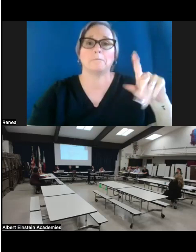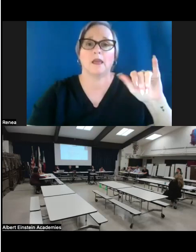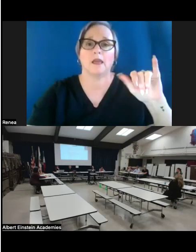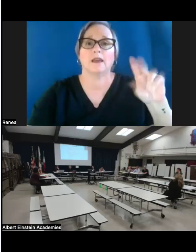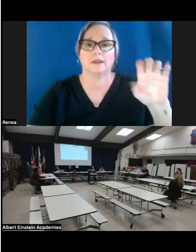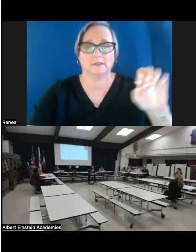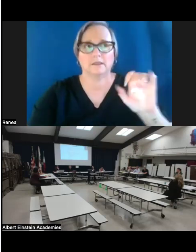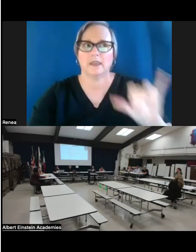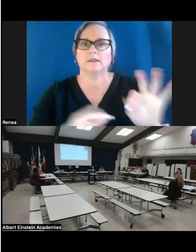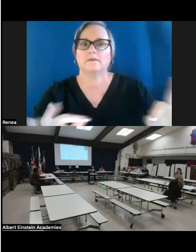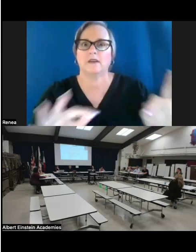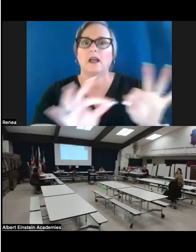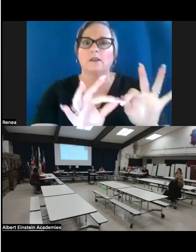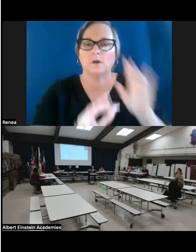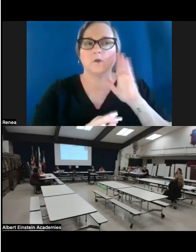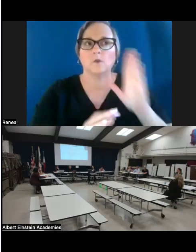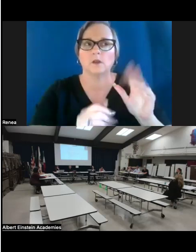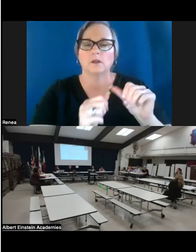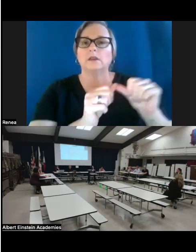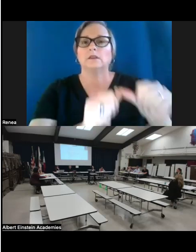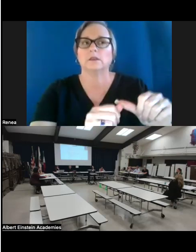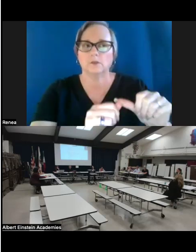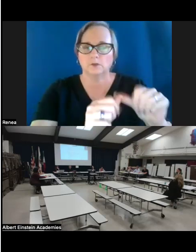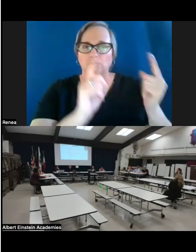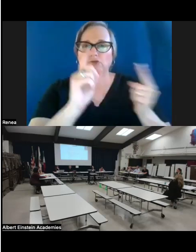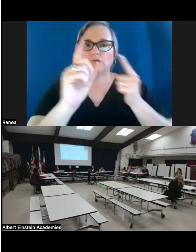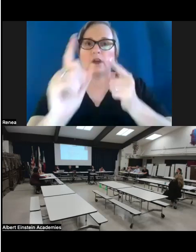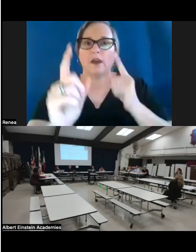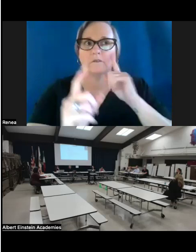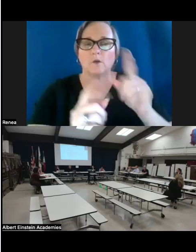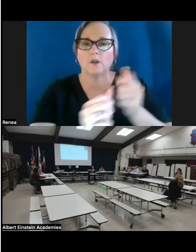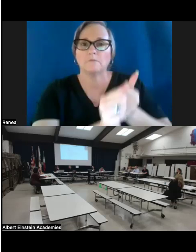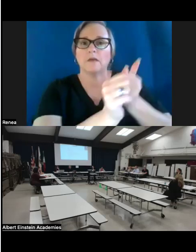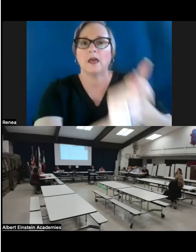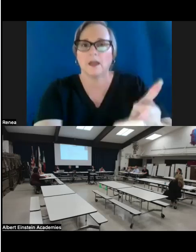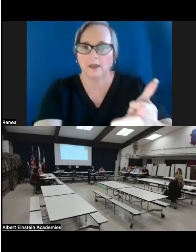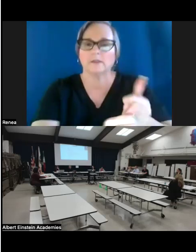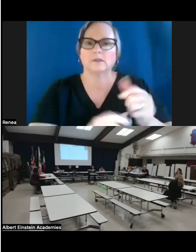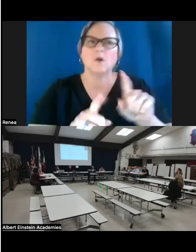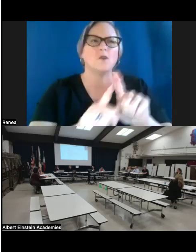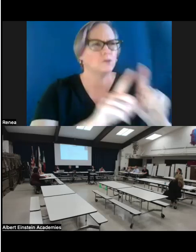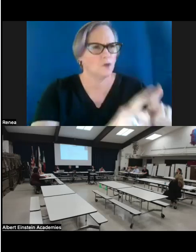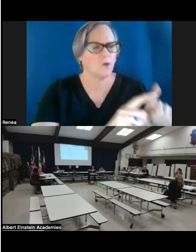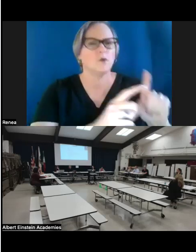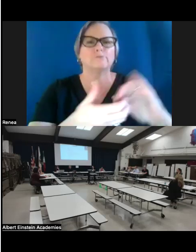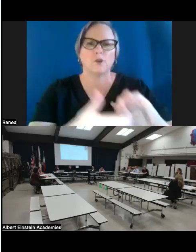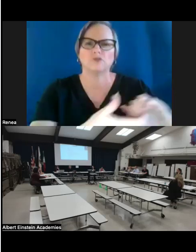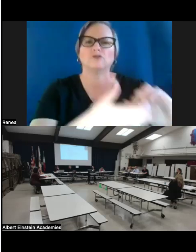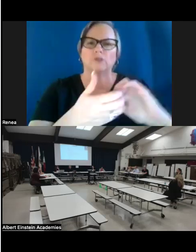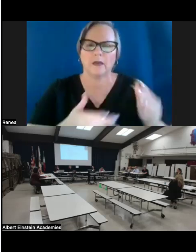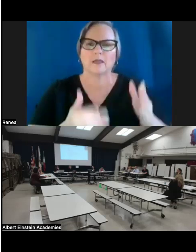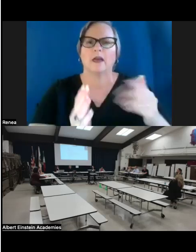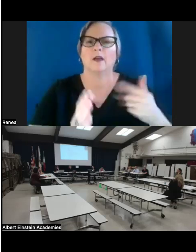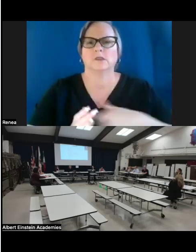we're going to continue to strive for that compliance piece, but it's also that partnership that allows us to continue to be compliant,